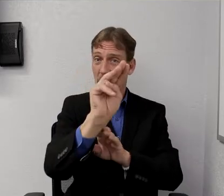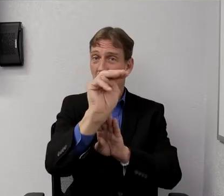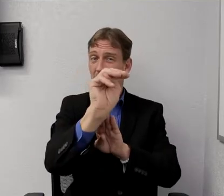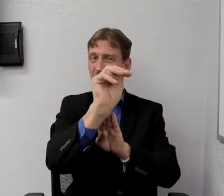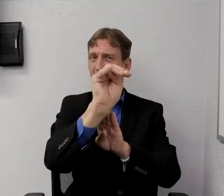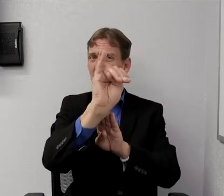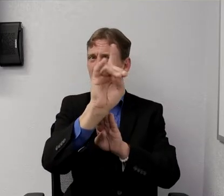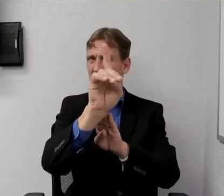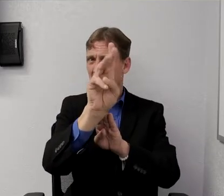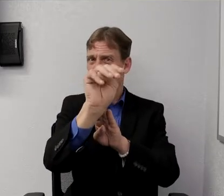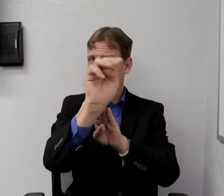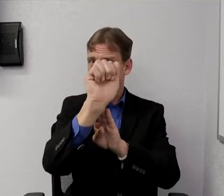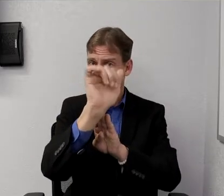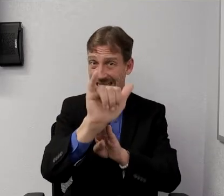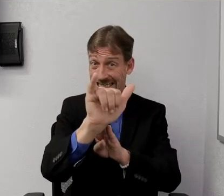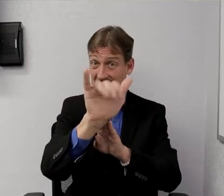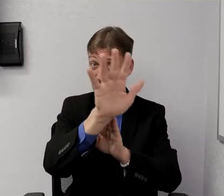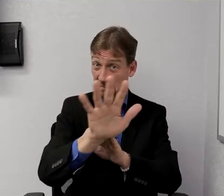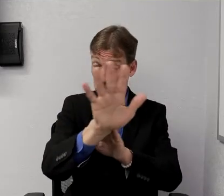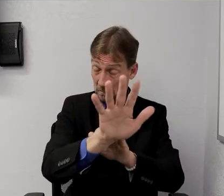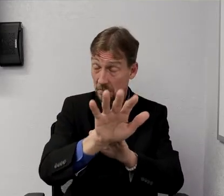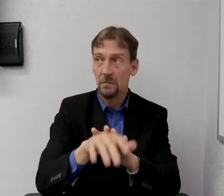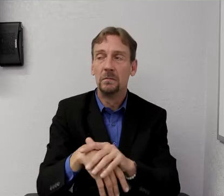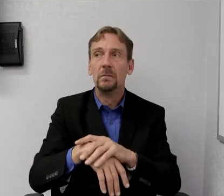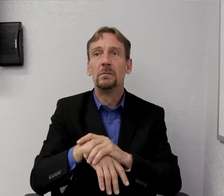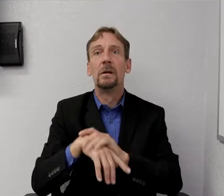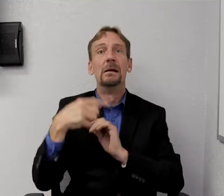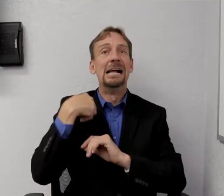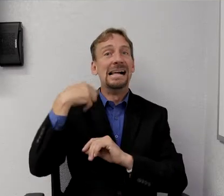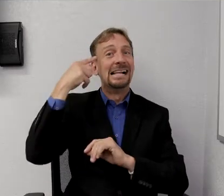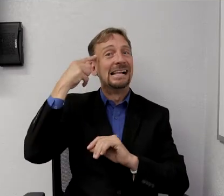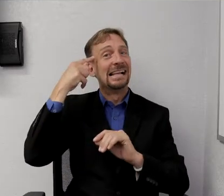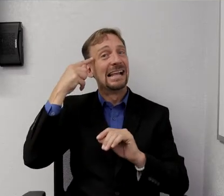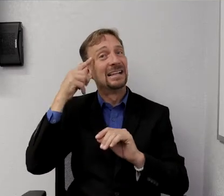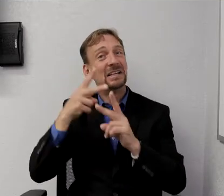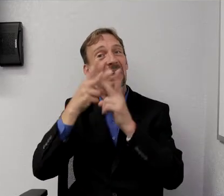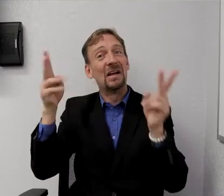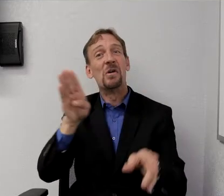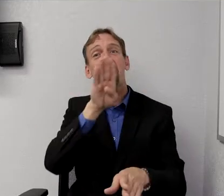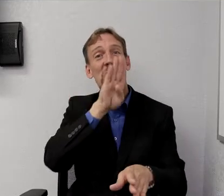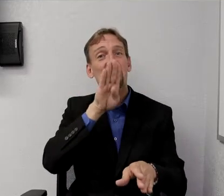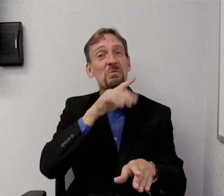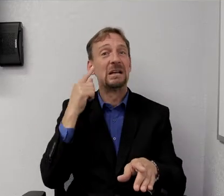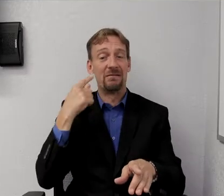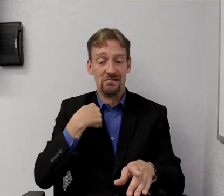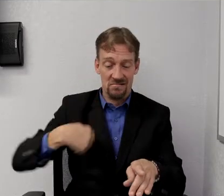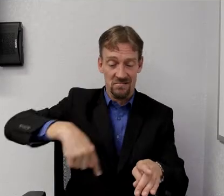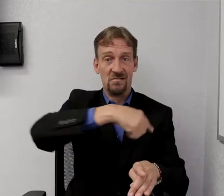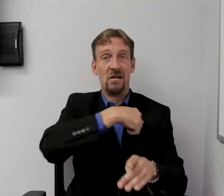mid-May. Now that all said, and I think this is one of the things that's very frustrating to us in healthcare and trying